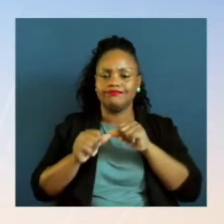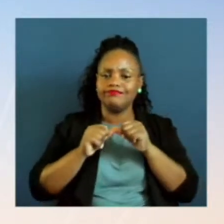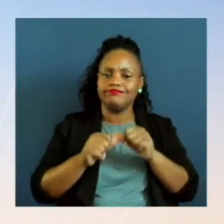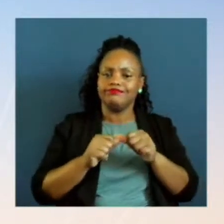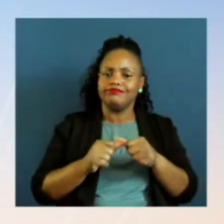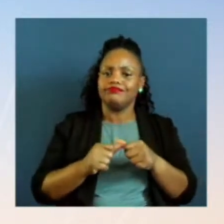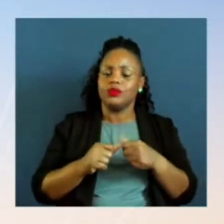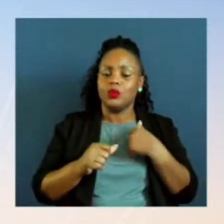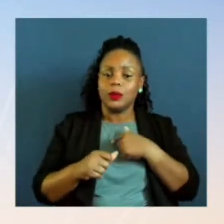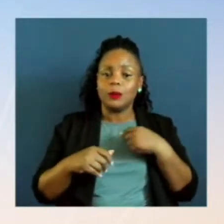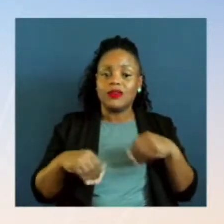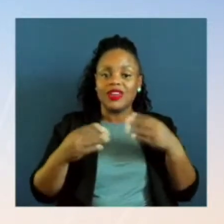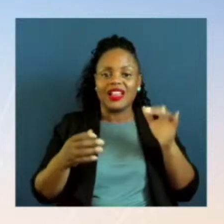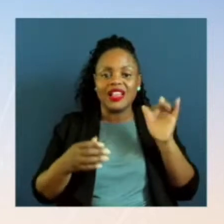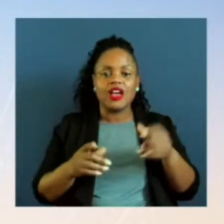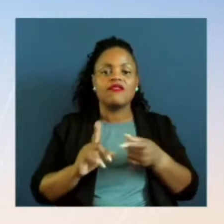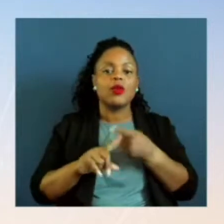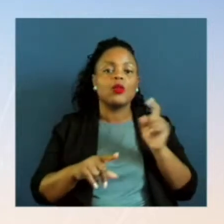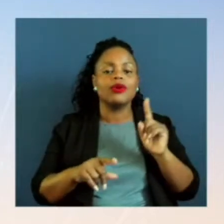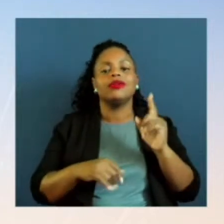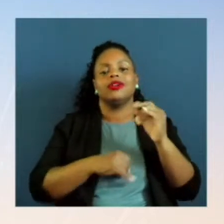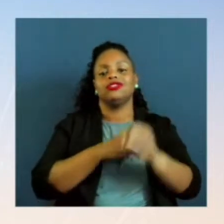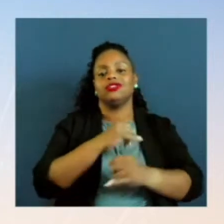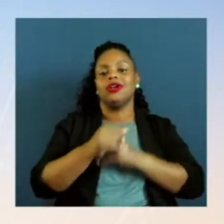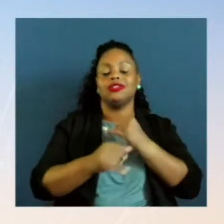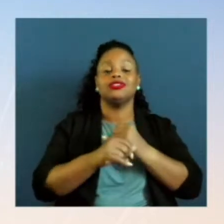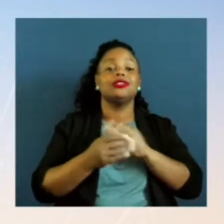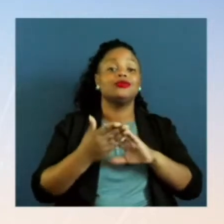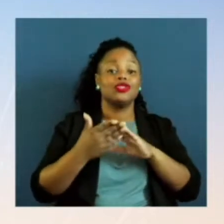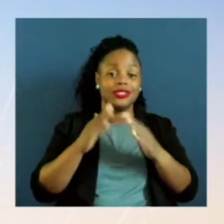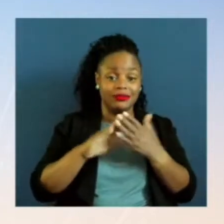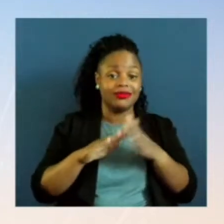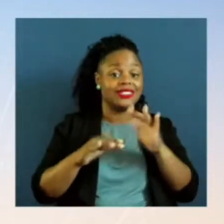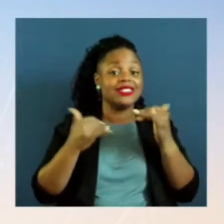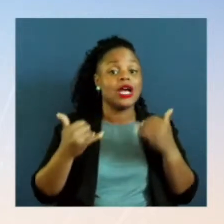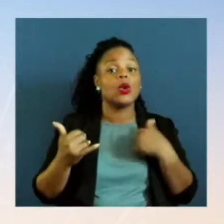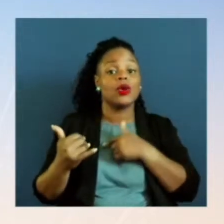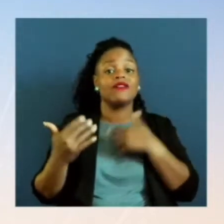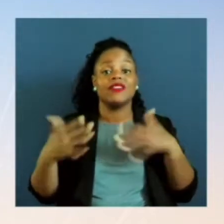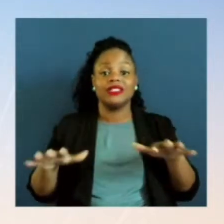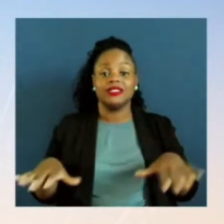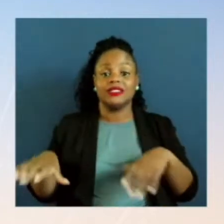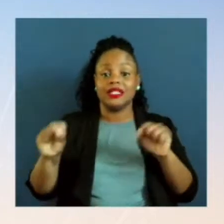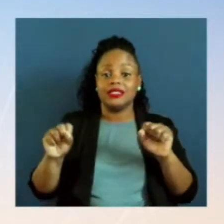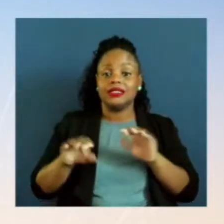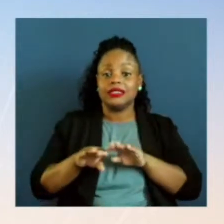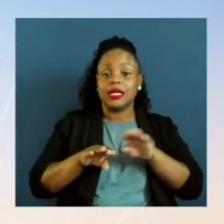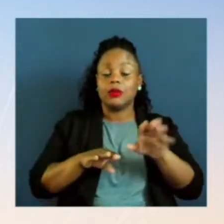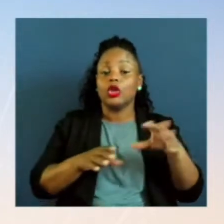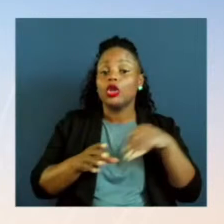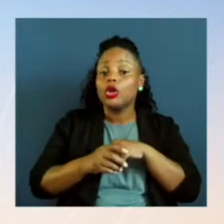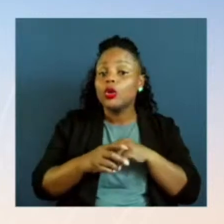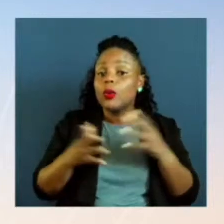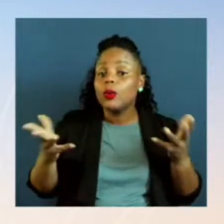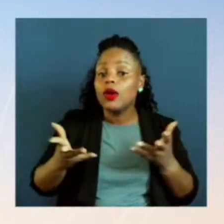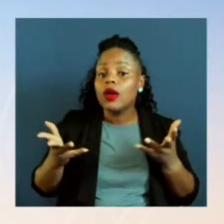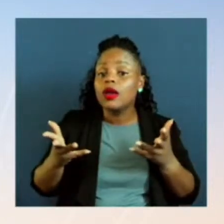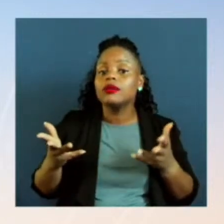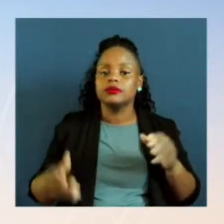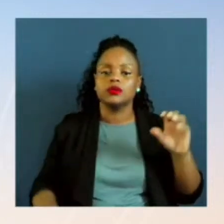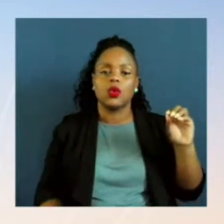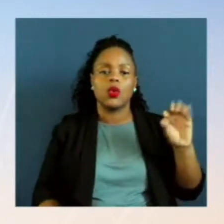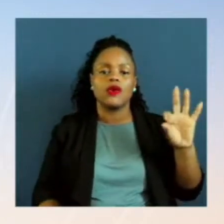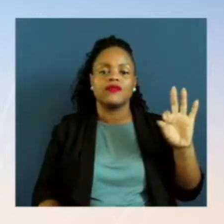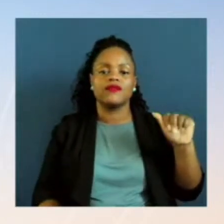international community at this point in time. So there have been steps that have been taken in court, including issuing an OFAC license that allows this